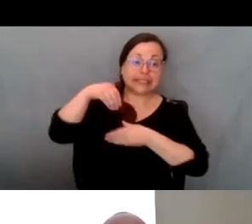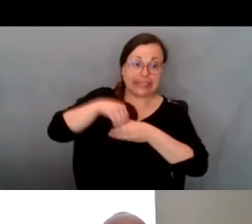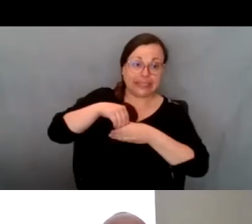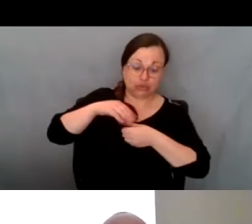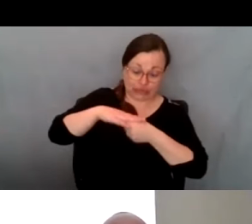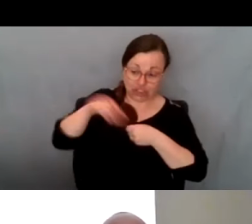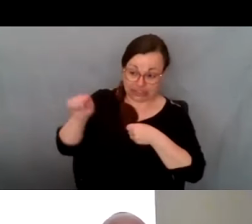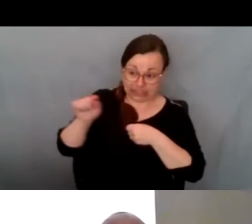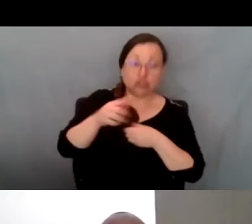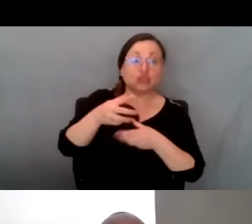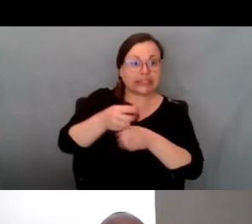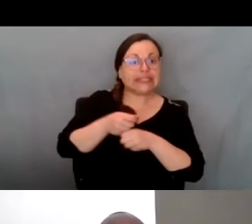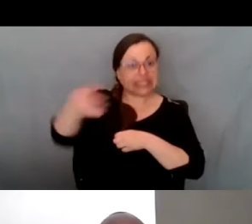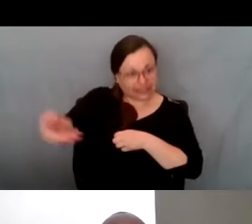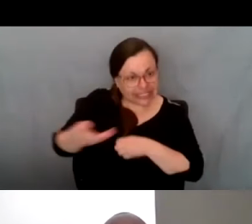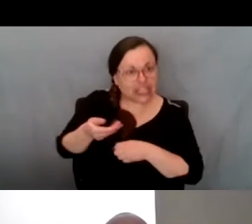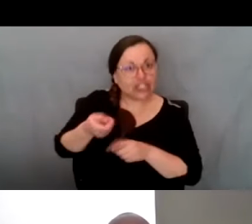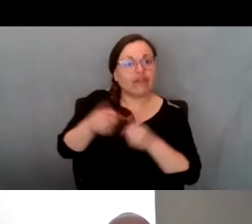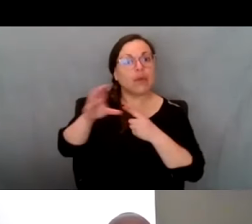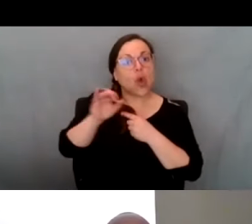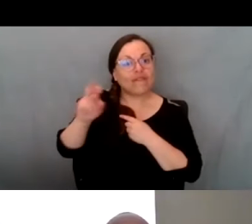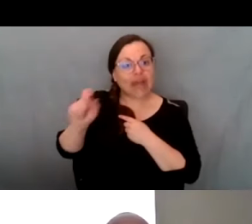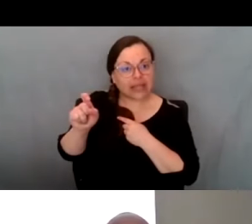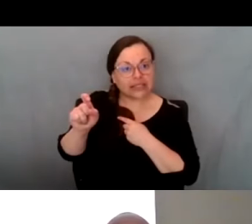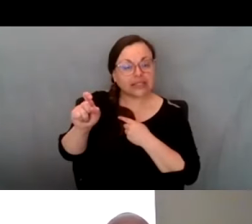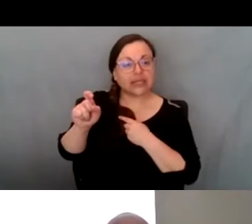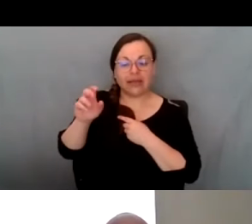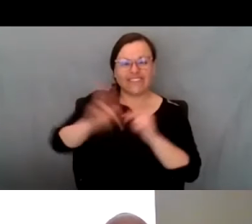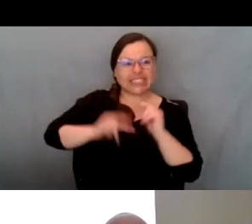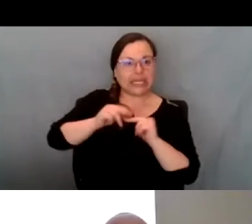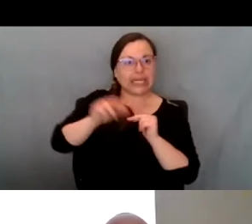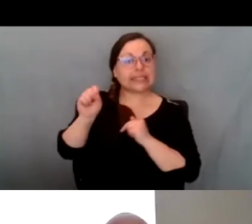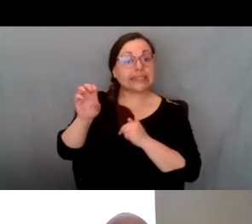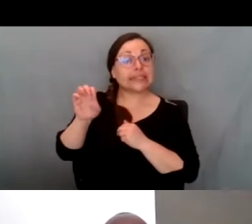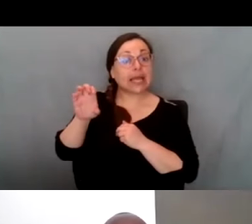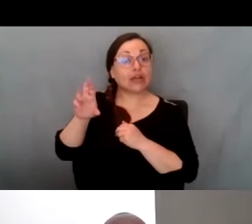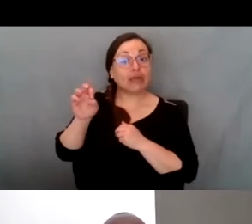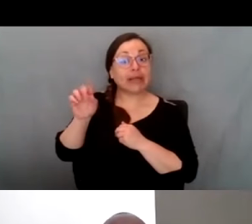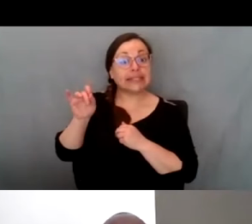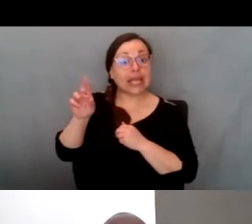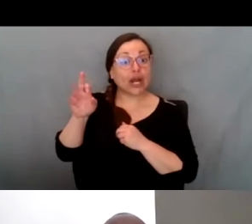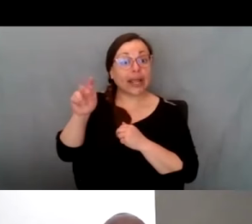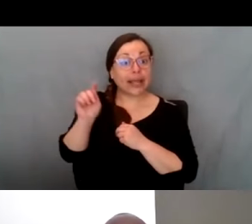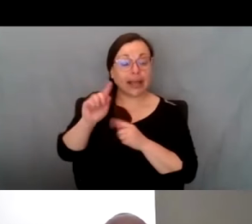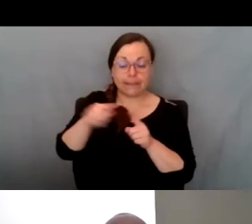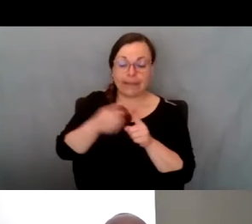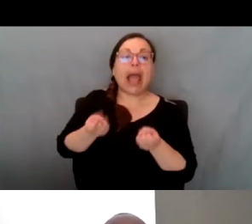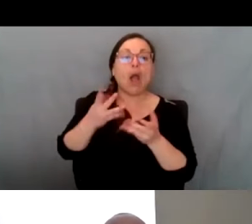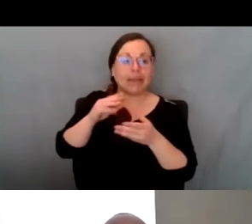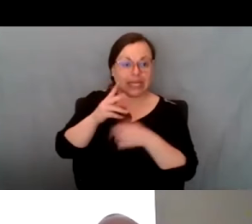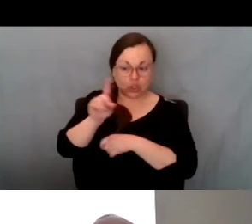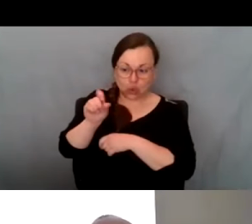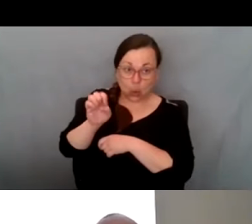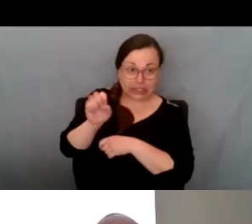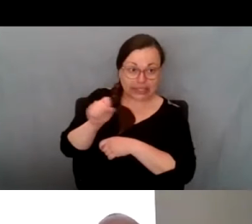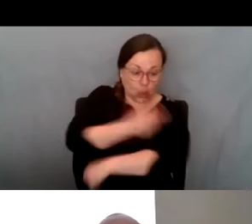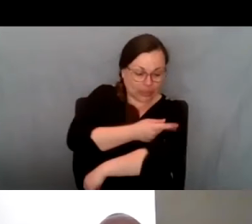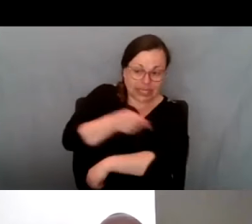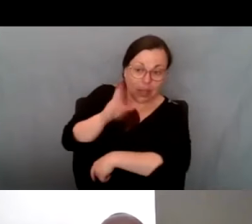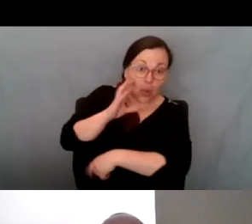the COVAX Facility Secretariat on the potential number of doses they are going to get as a